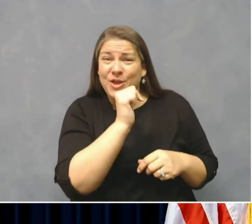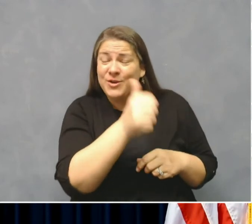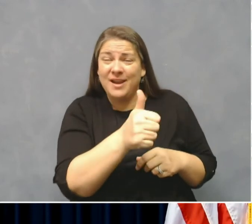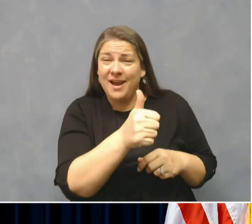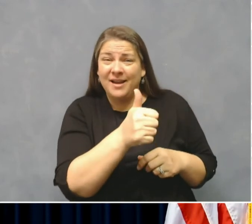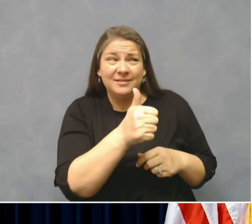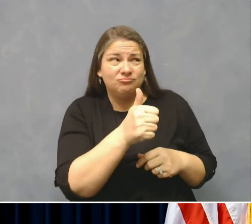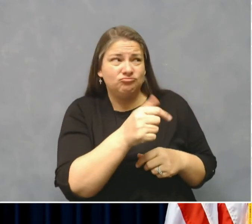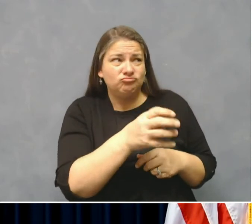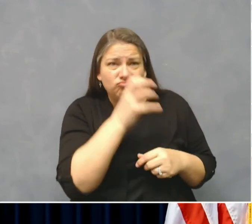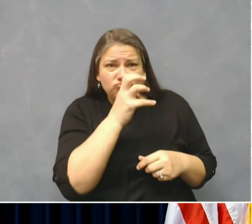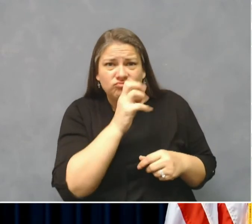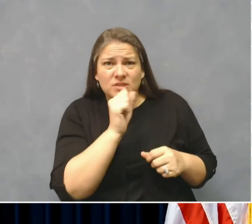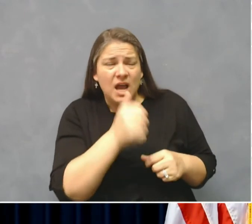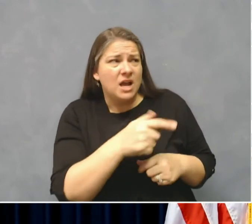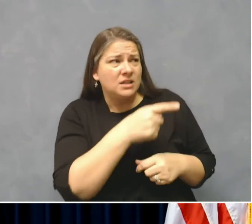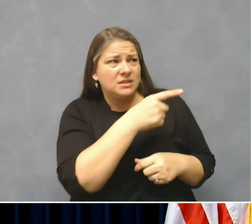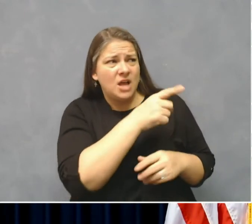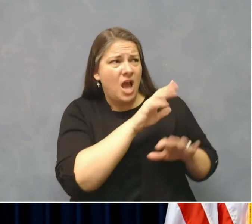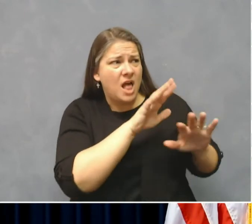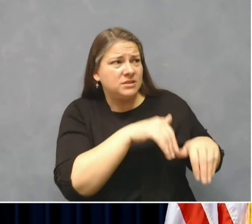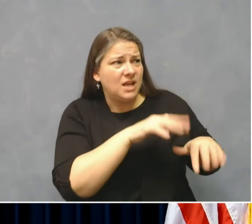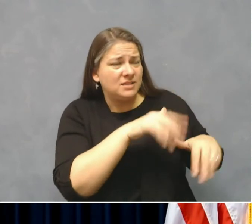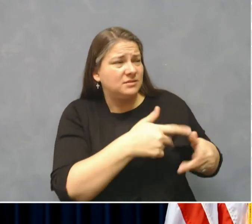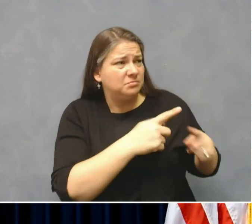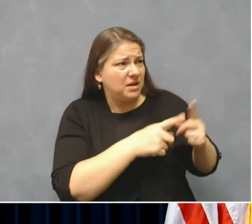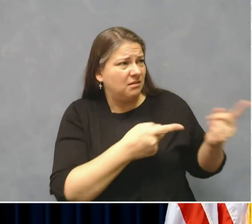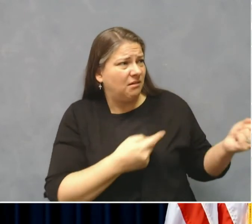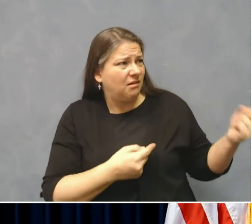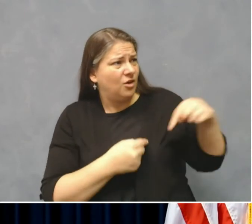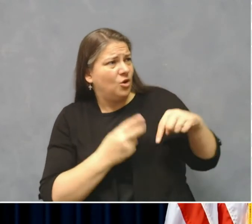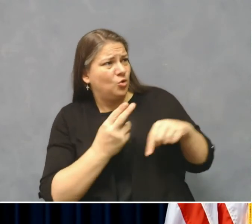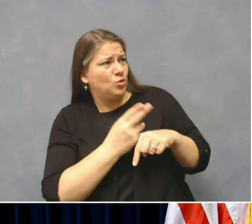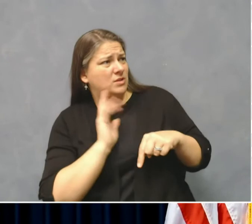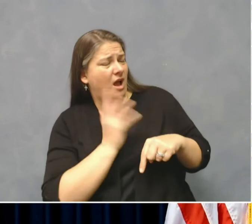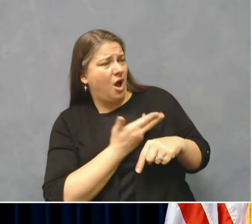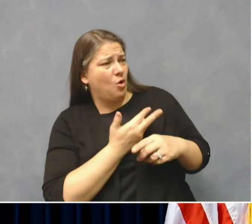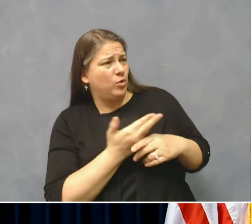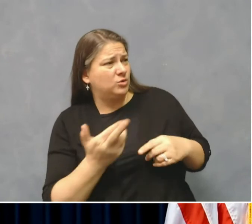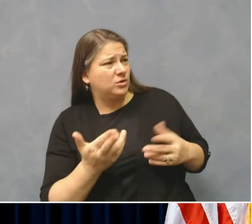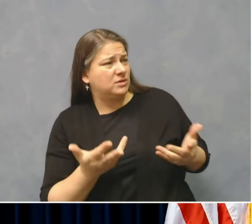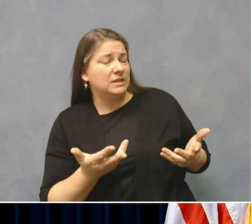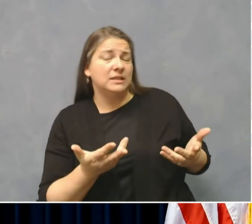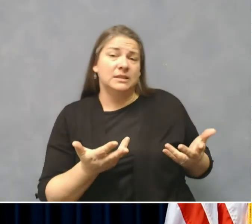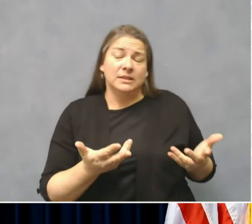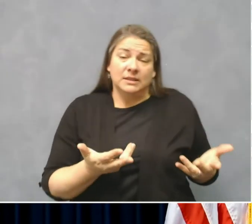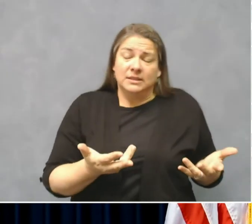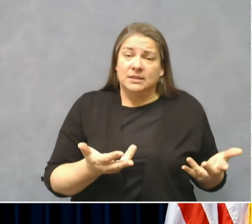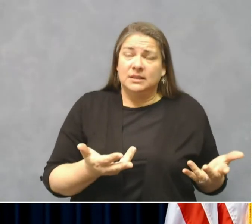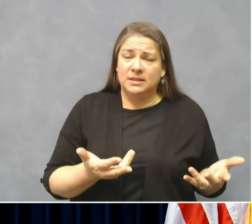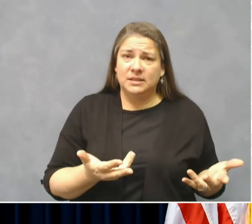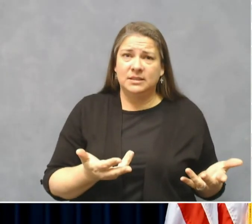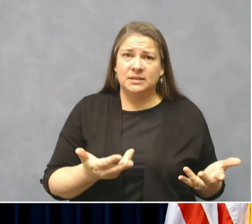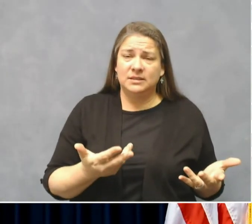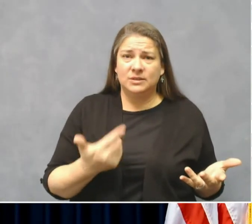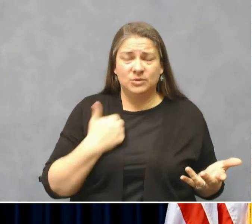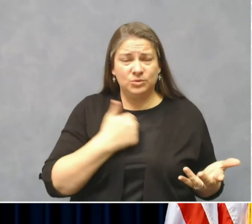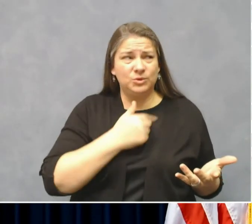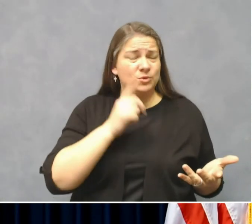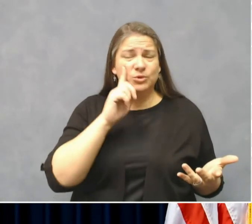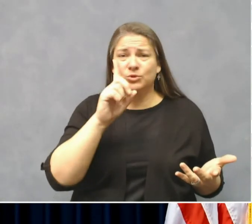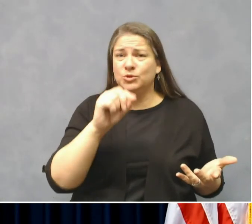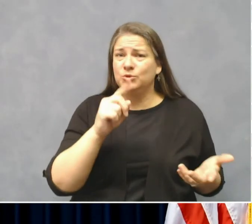don't want to follow what we can show you will work. We'll simply go across the bridge where you are, or go across the southern